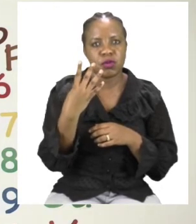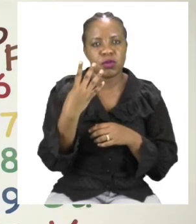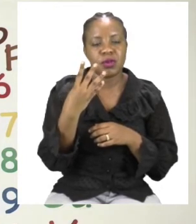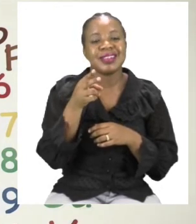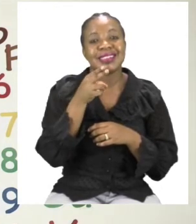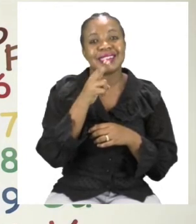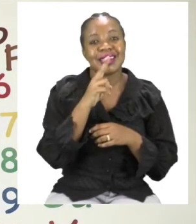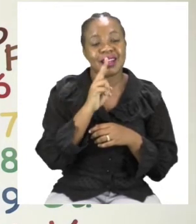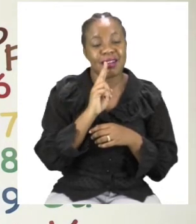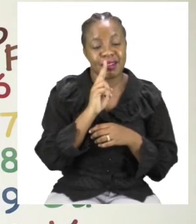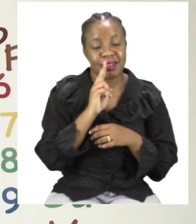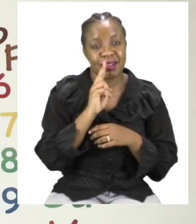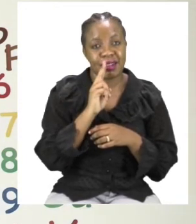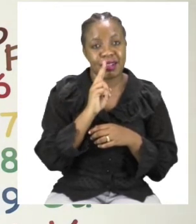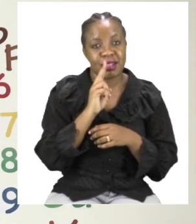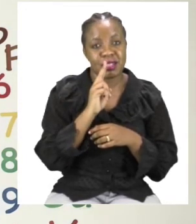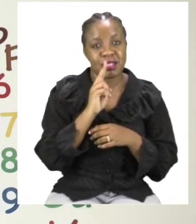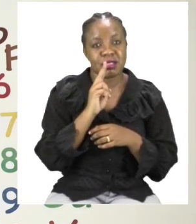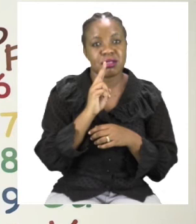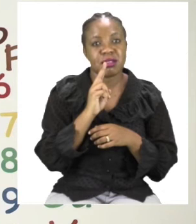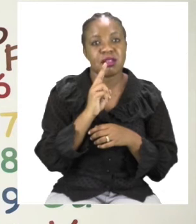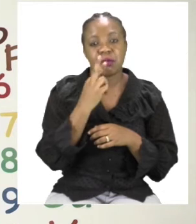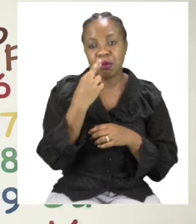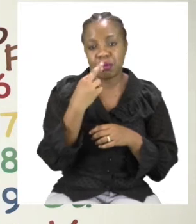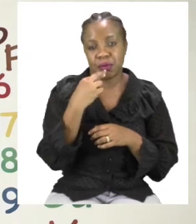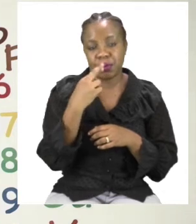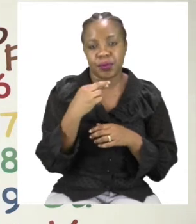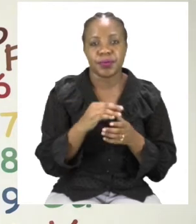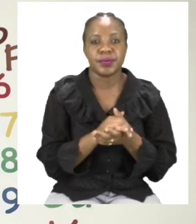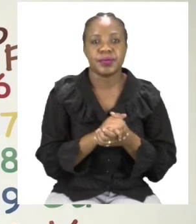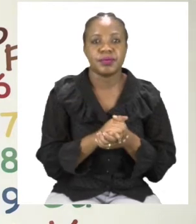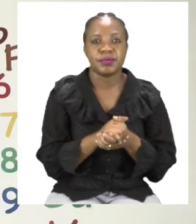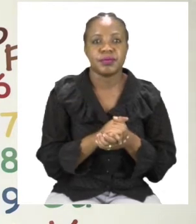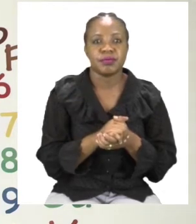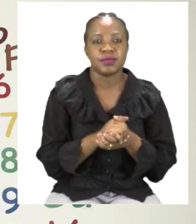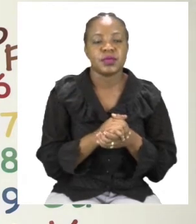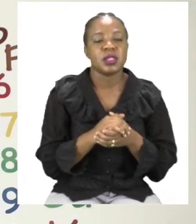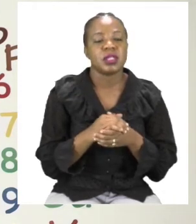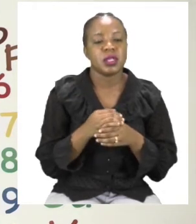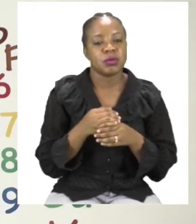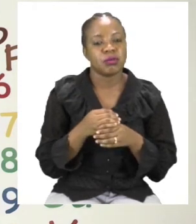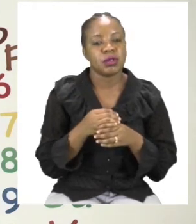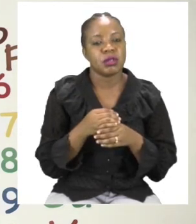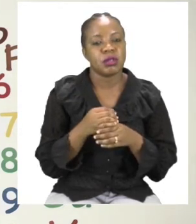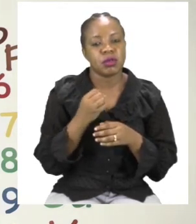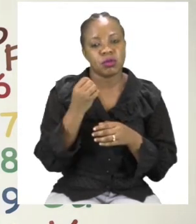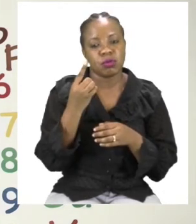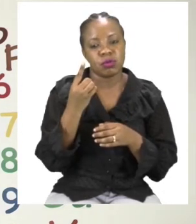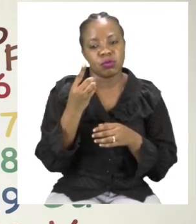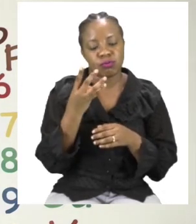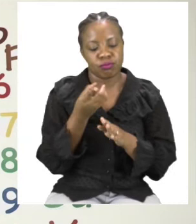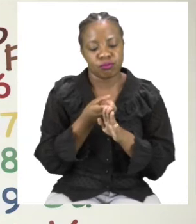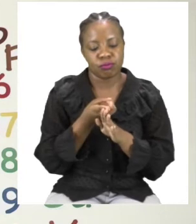answer counter today will be red. So we are going to count backwards from 30, and the number